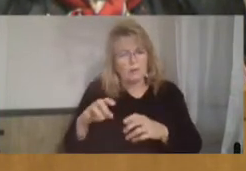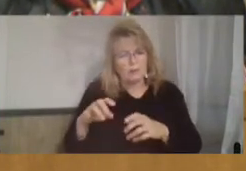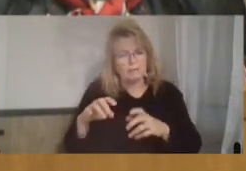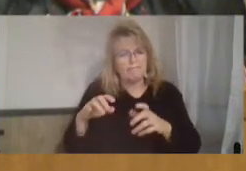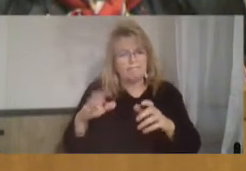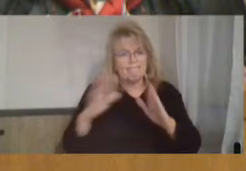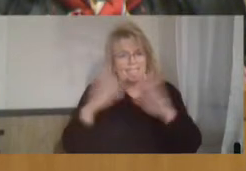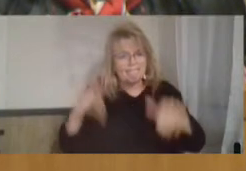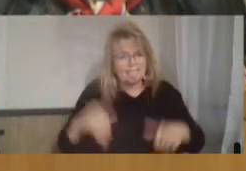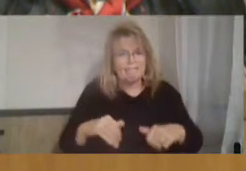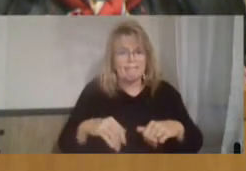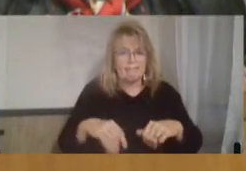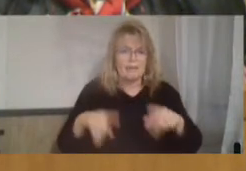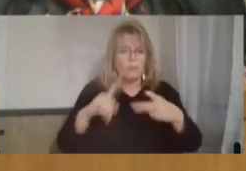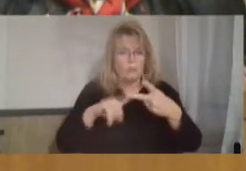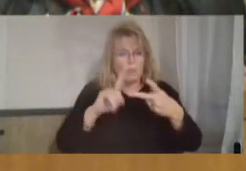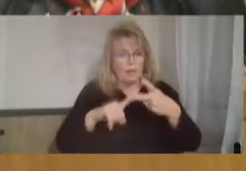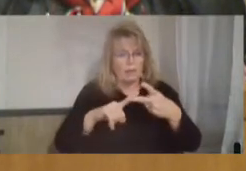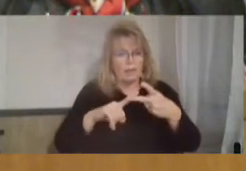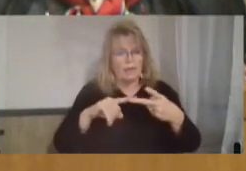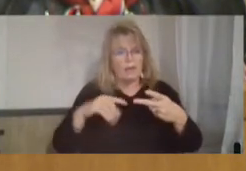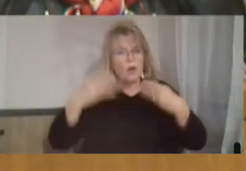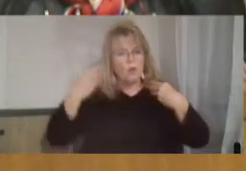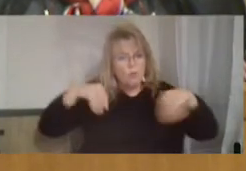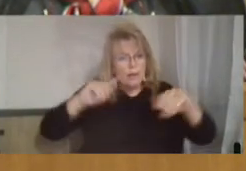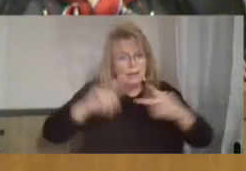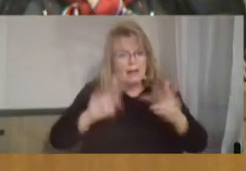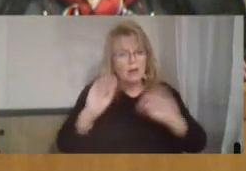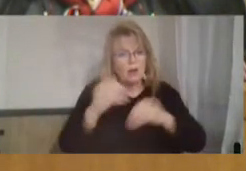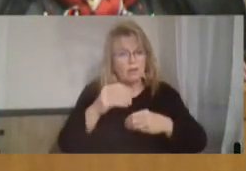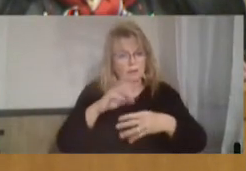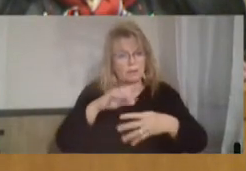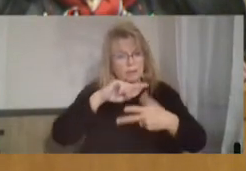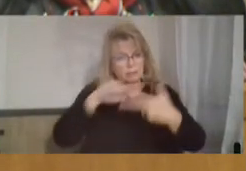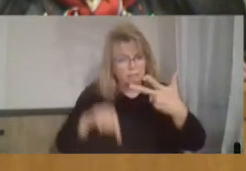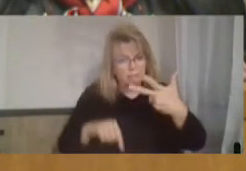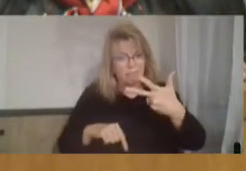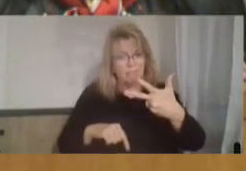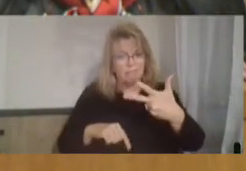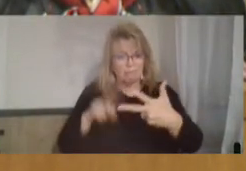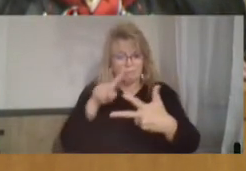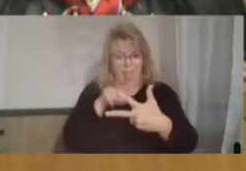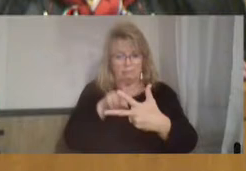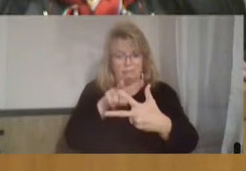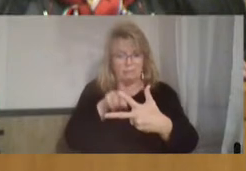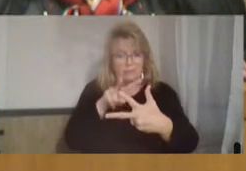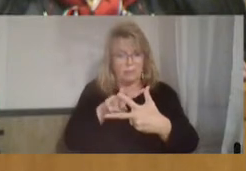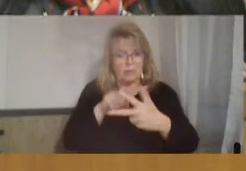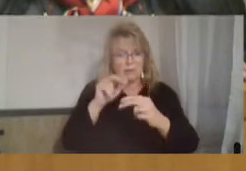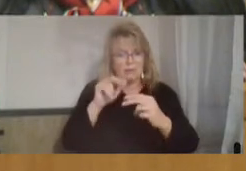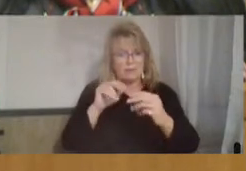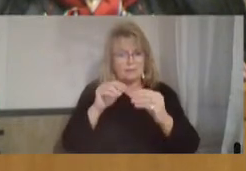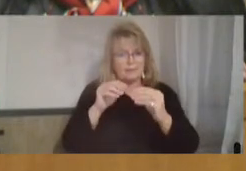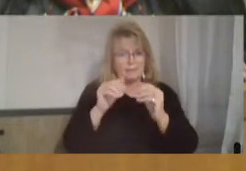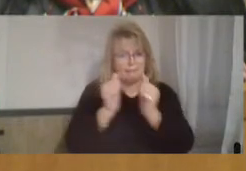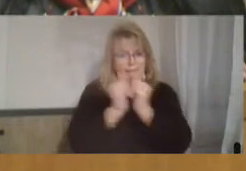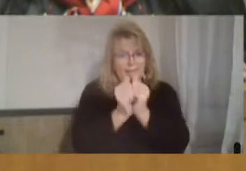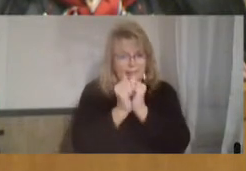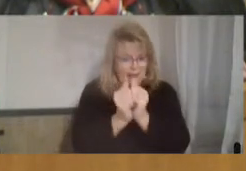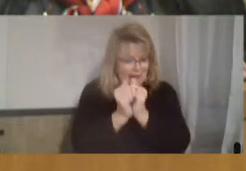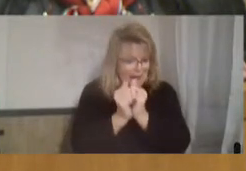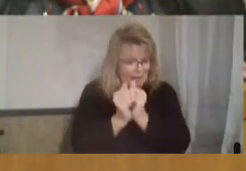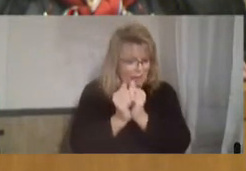office buildings and office space. The two buildings together are bisected by our privately maintained